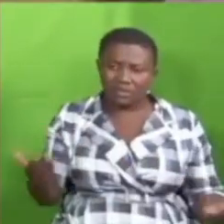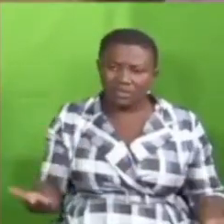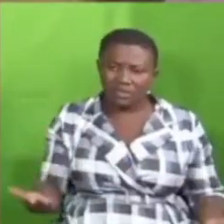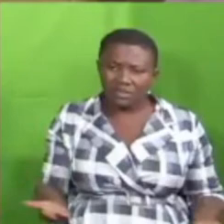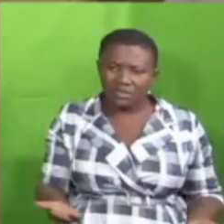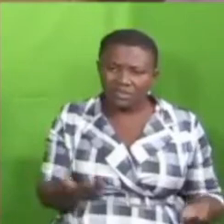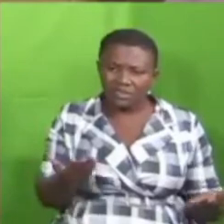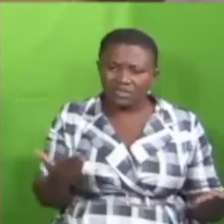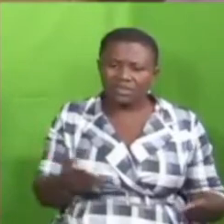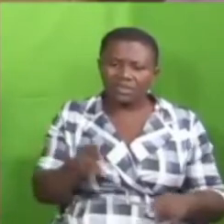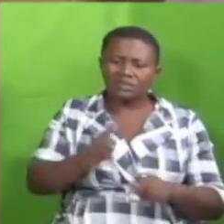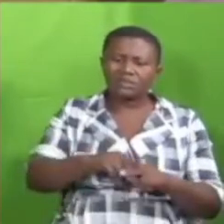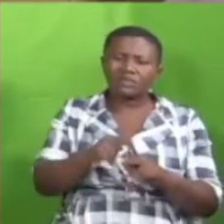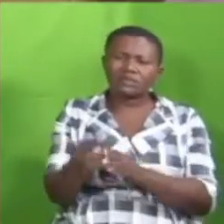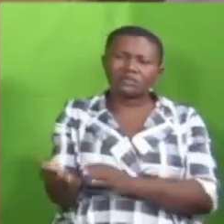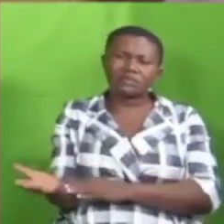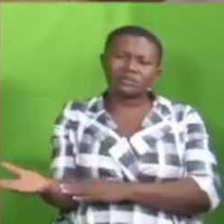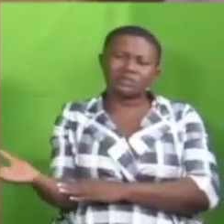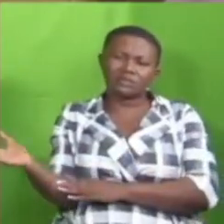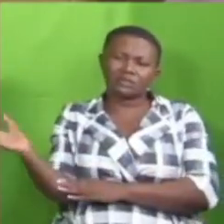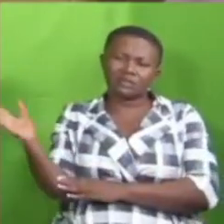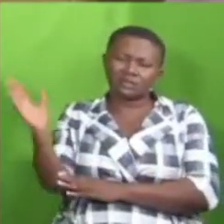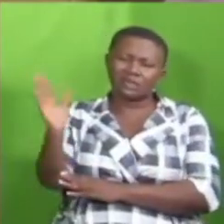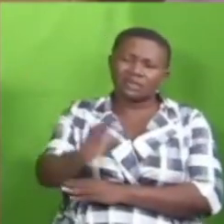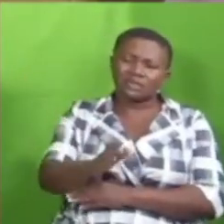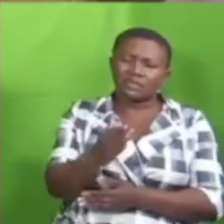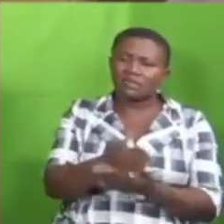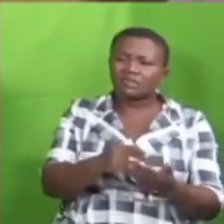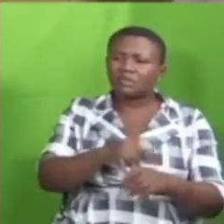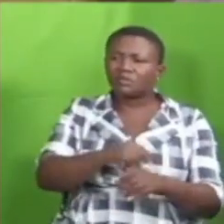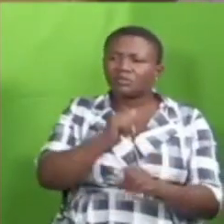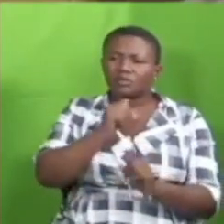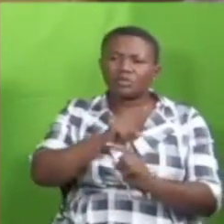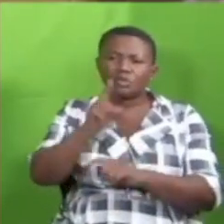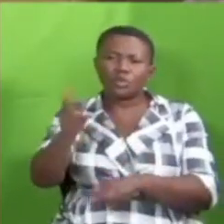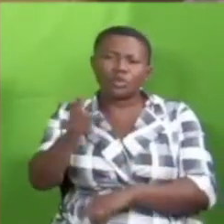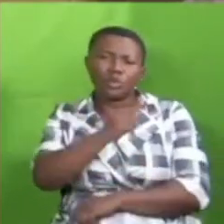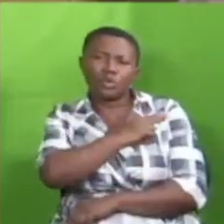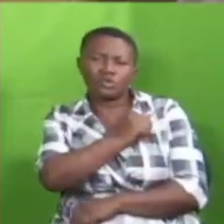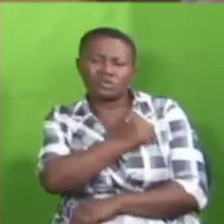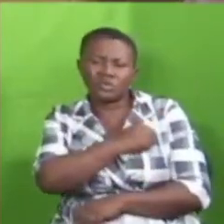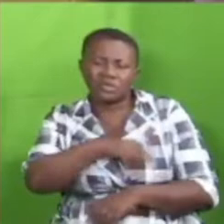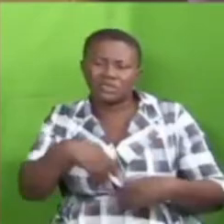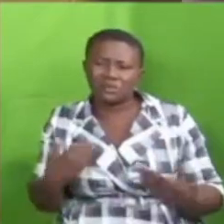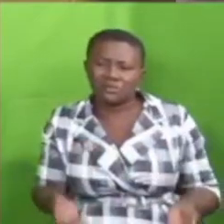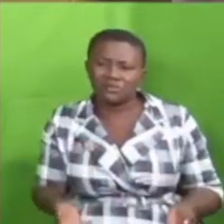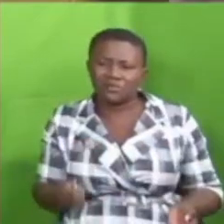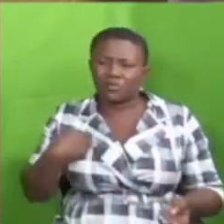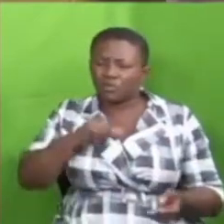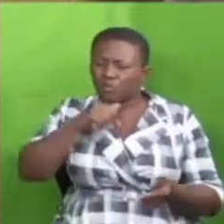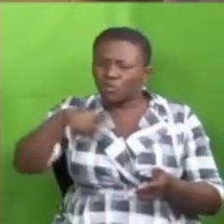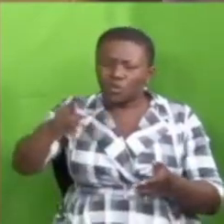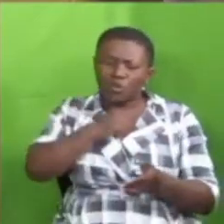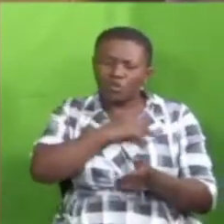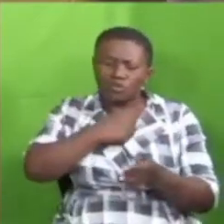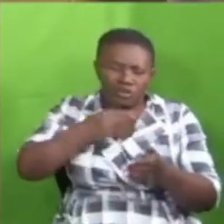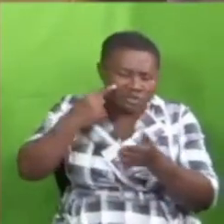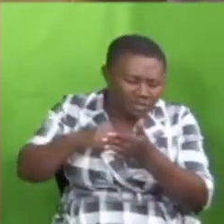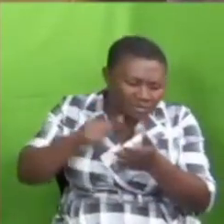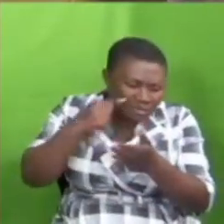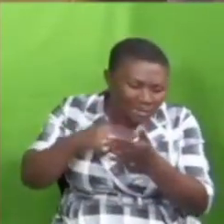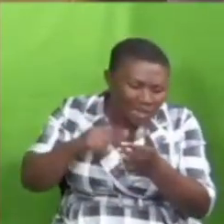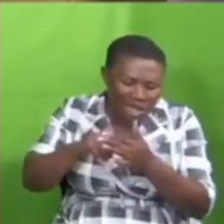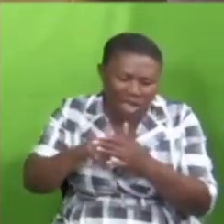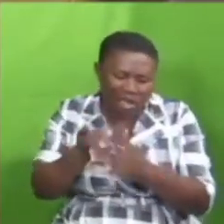very long period. We don't even check our health, as we were discussing this morning. We don't go to check our health status